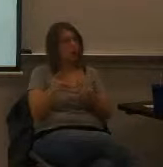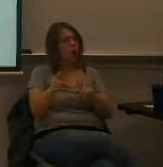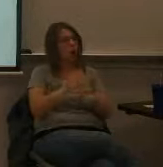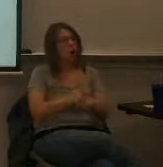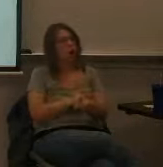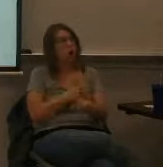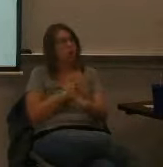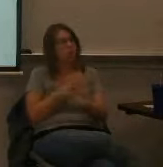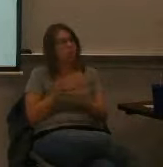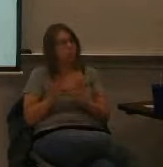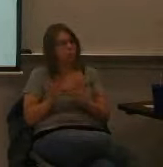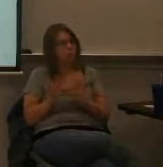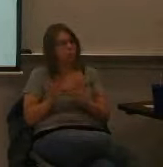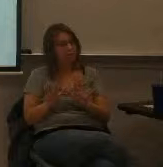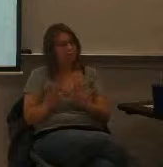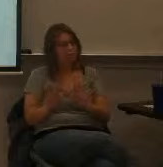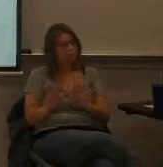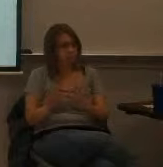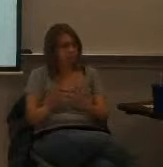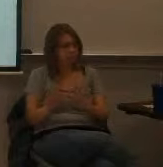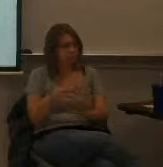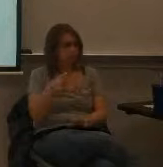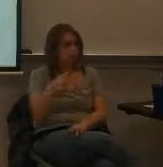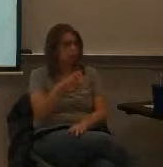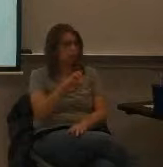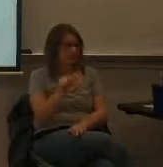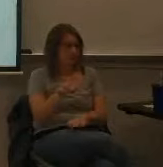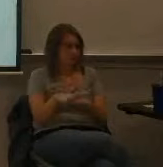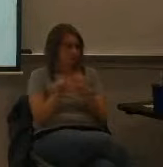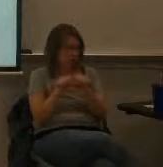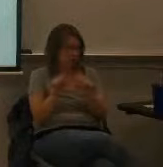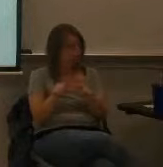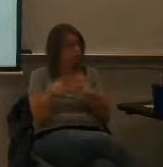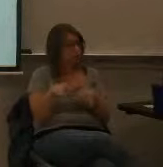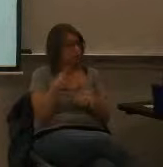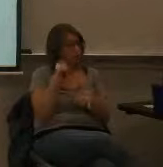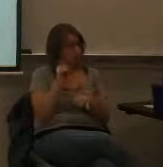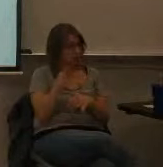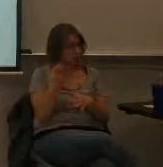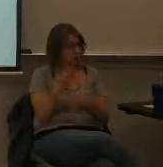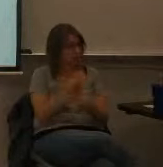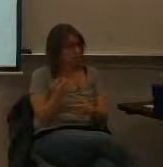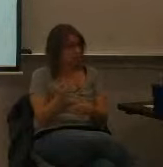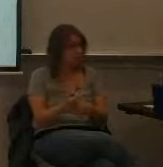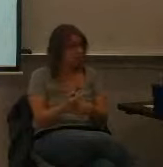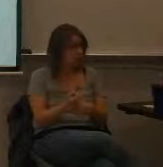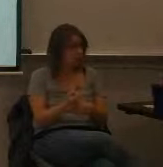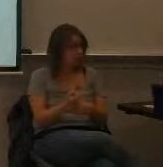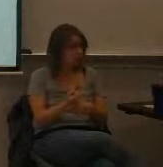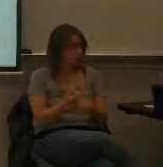on a system, and it's going to push it from one area to another. You can still think of that as a disturbance, right? You can push it from one